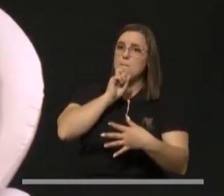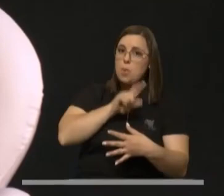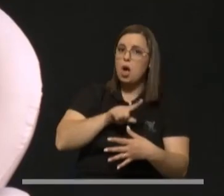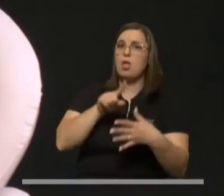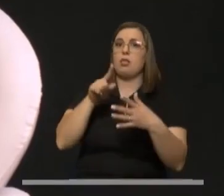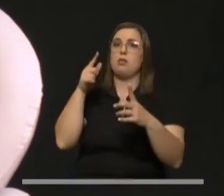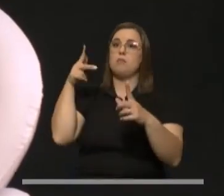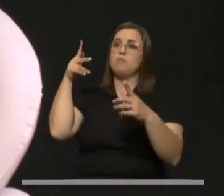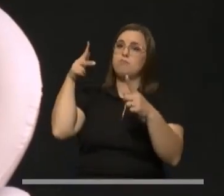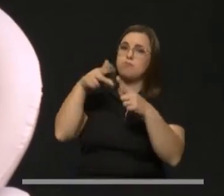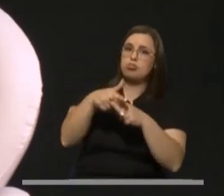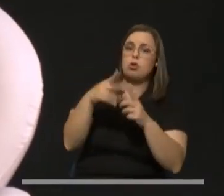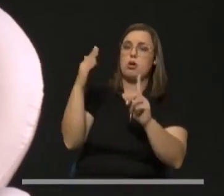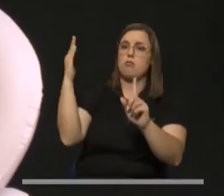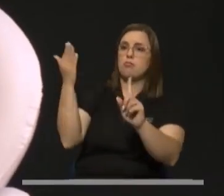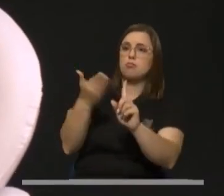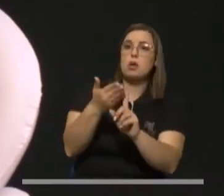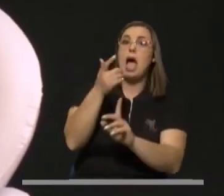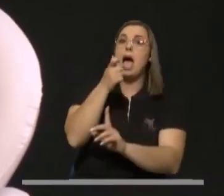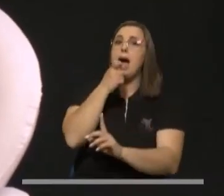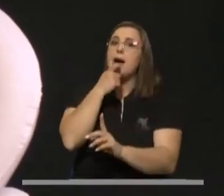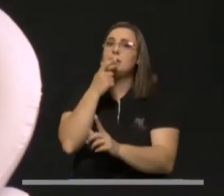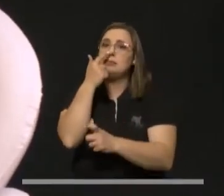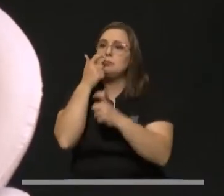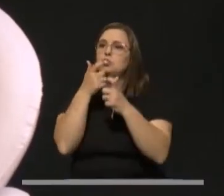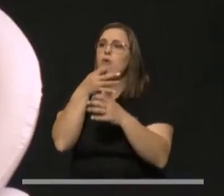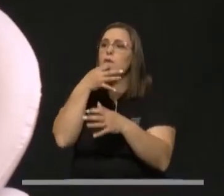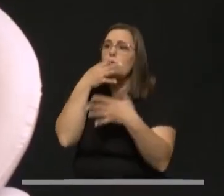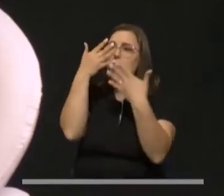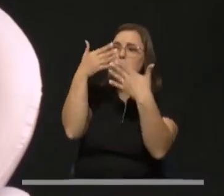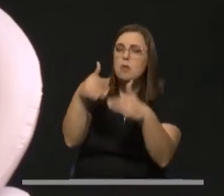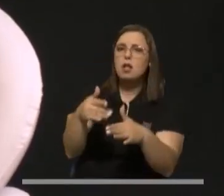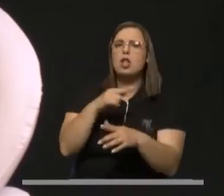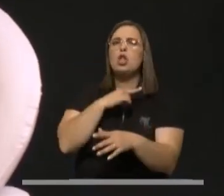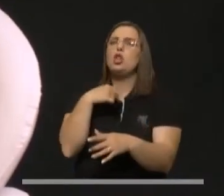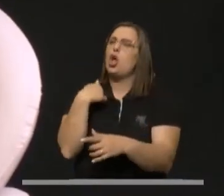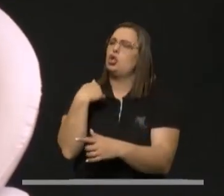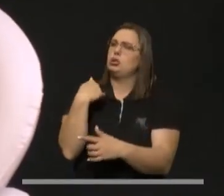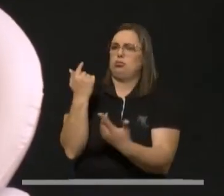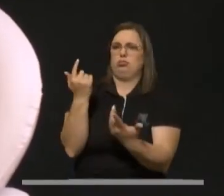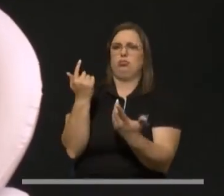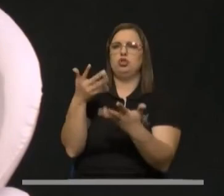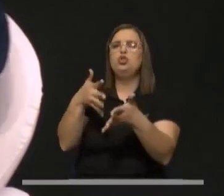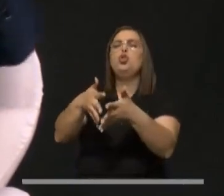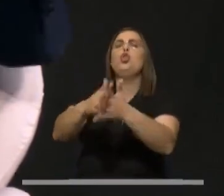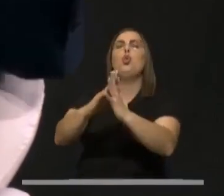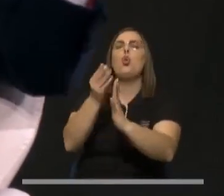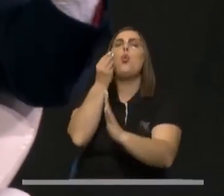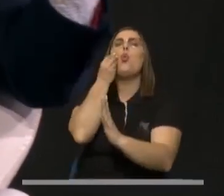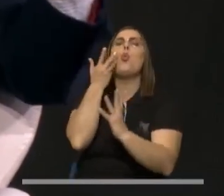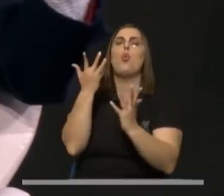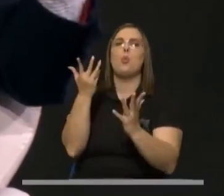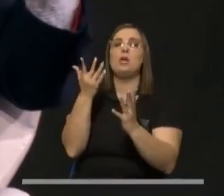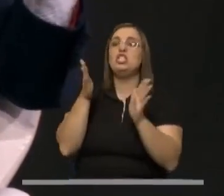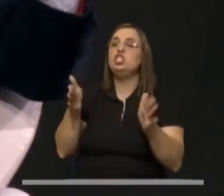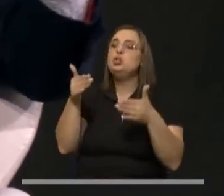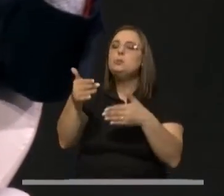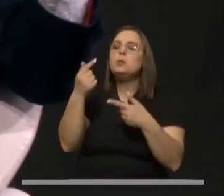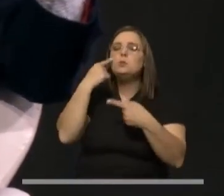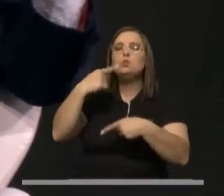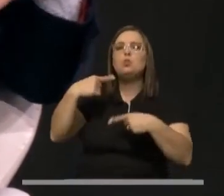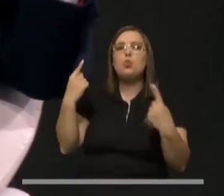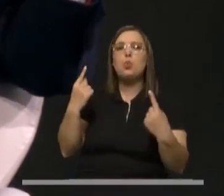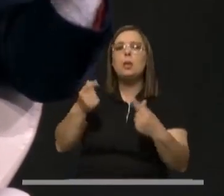ethical criteria. And so the question is, how do we create an architecture of a